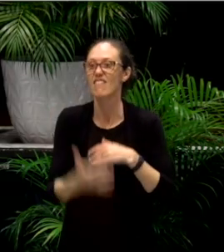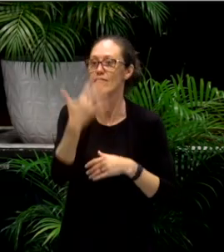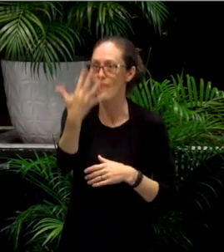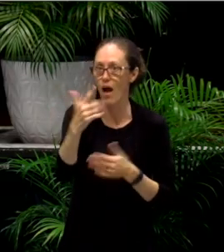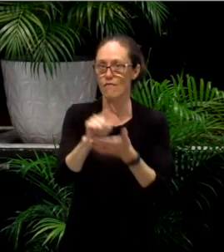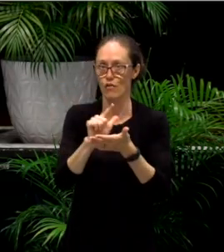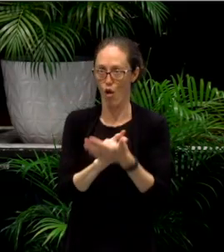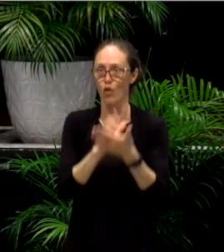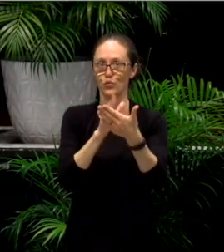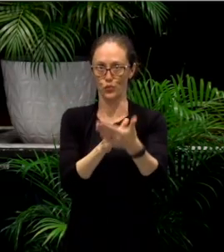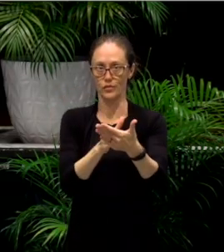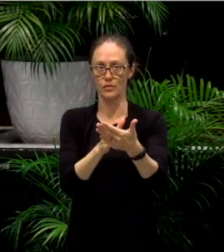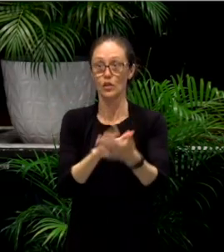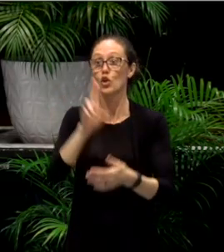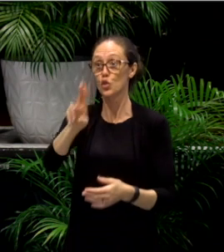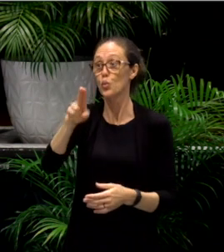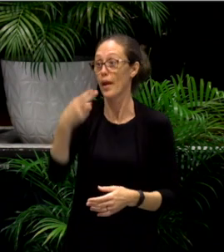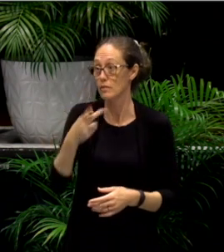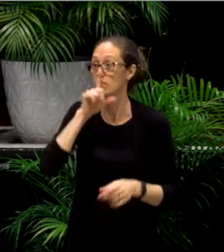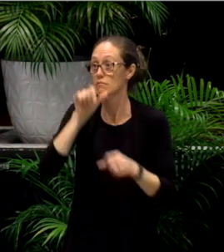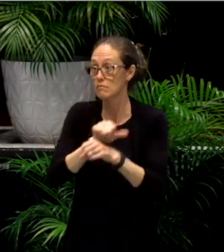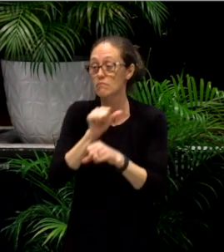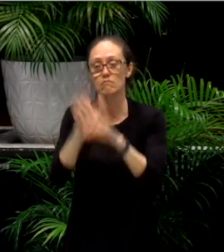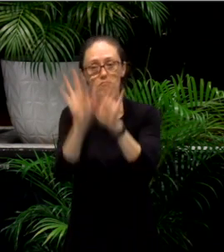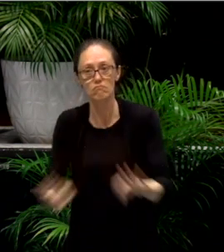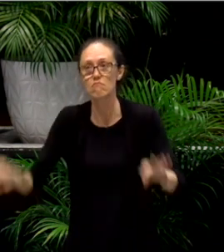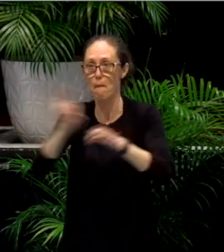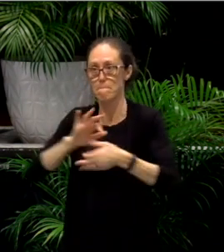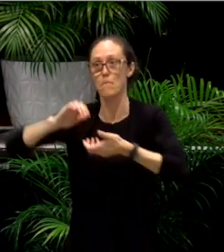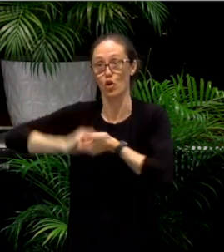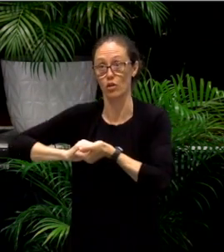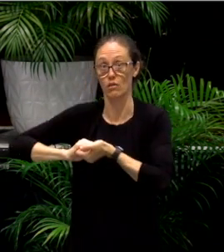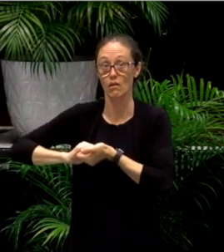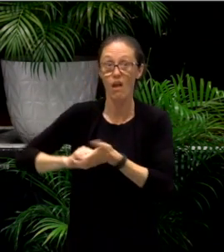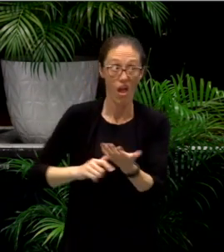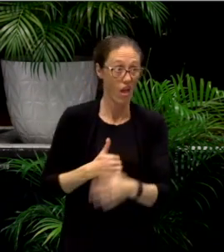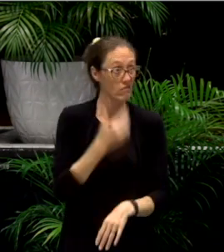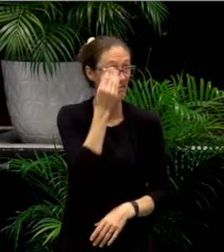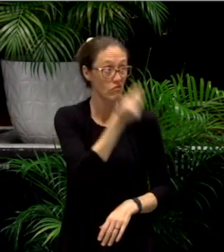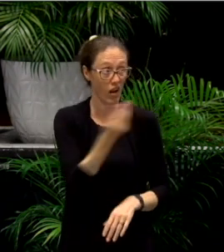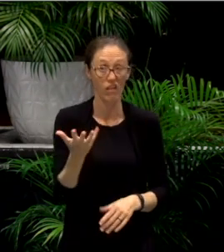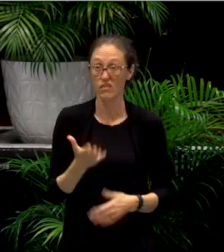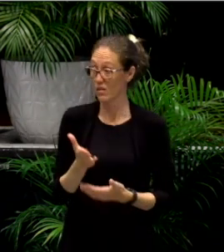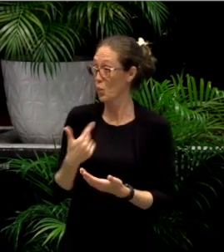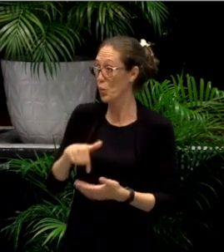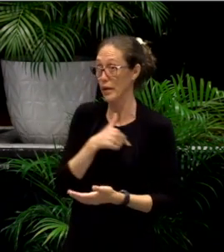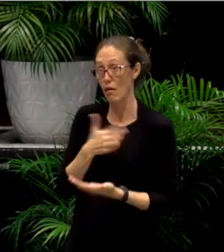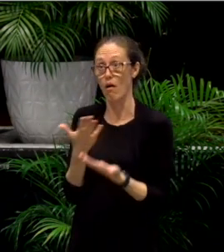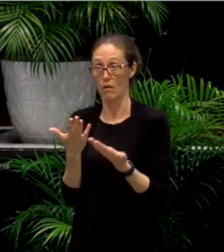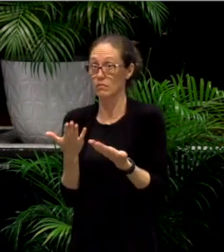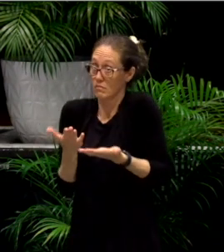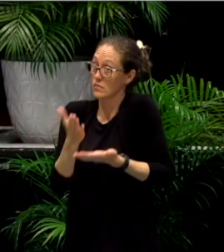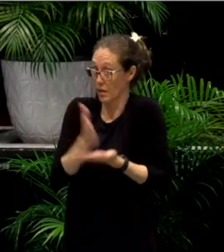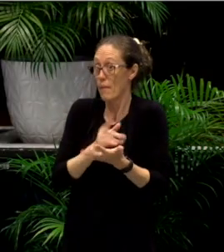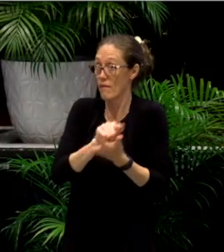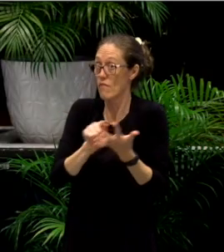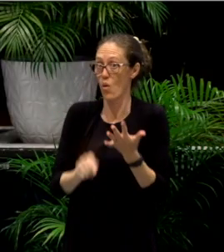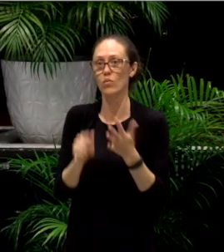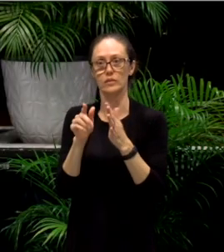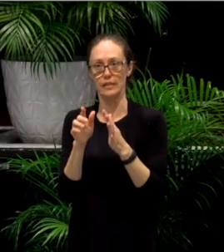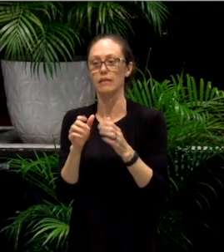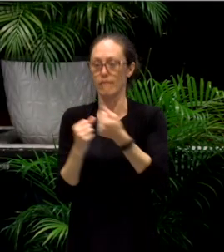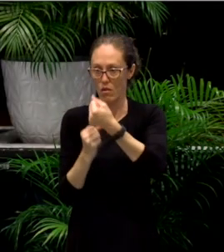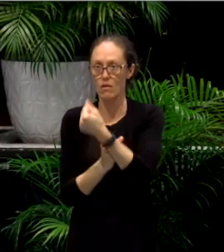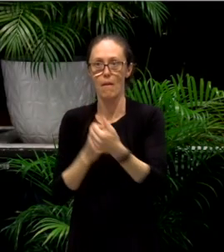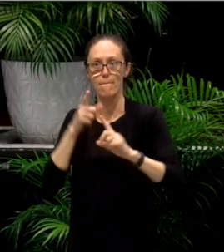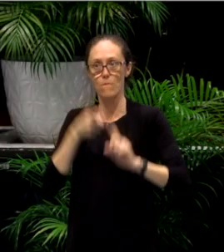lawsuits that UH is an instrumental partner, and frankly, that some of UH is the foundational point of these